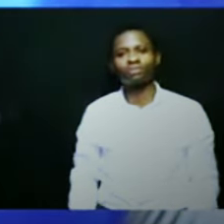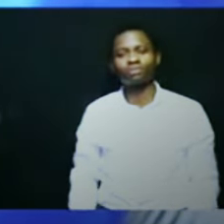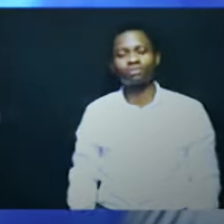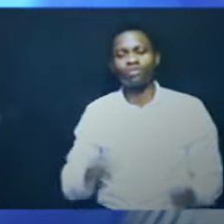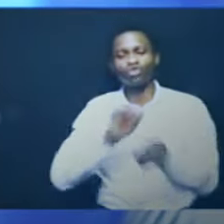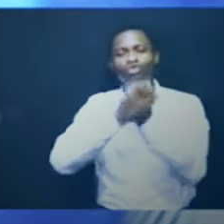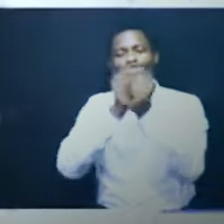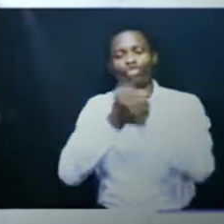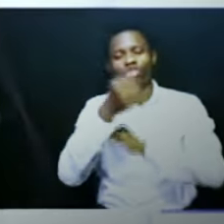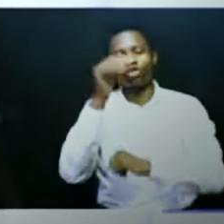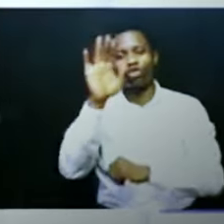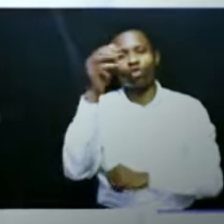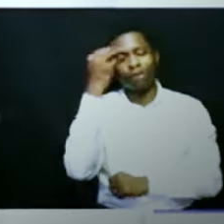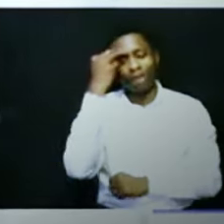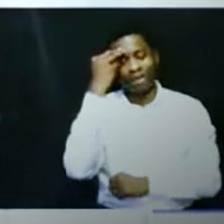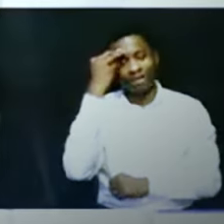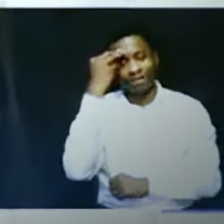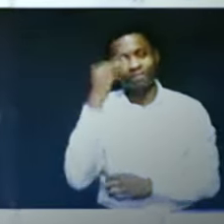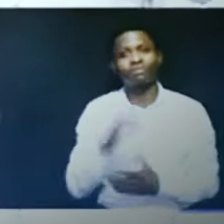Reposition your mind.